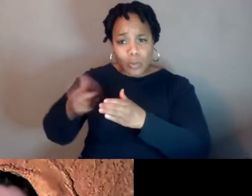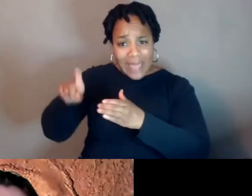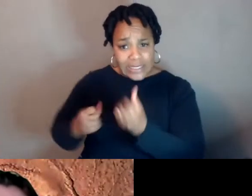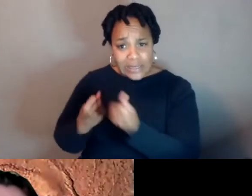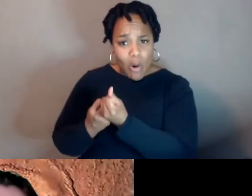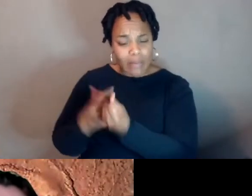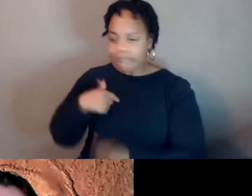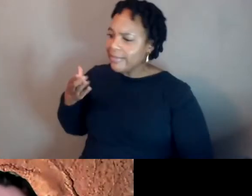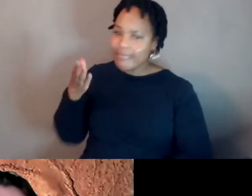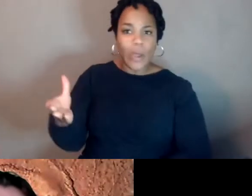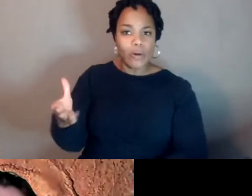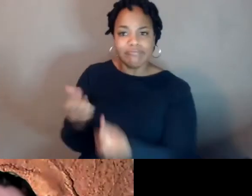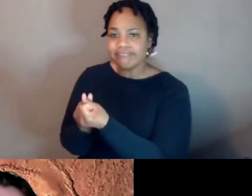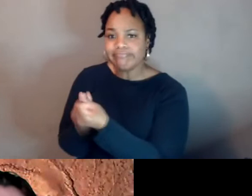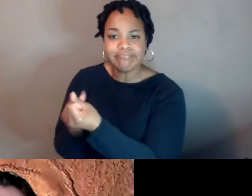those